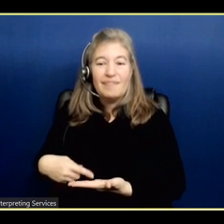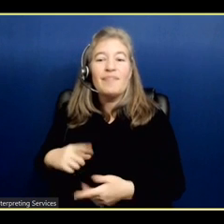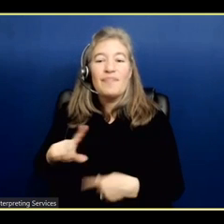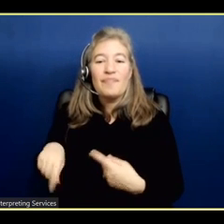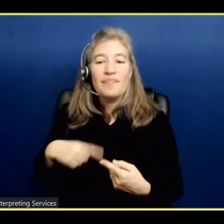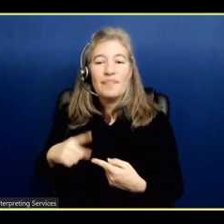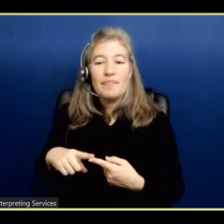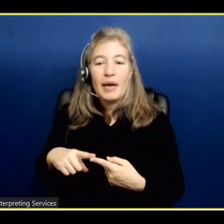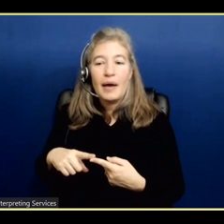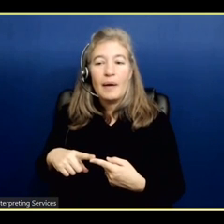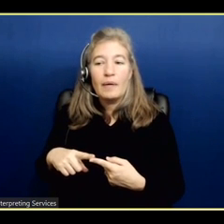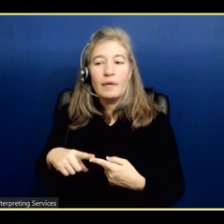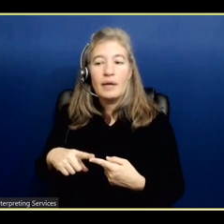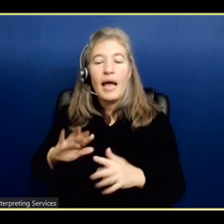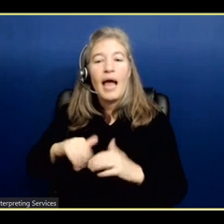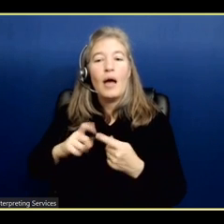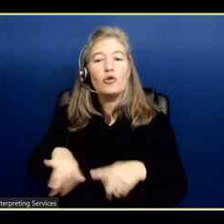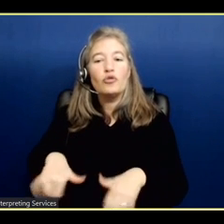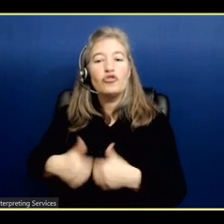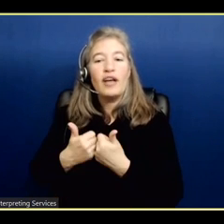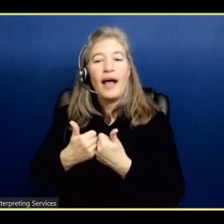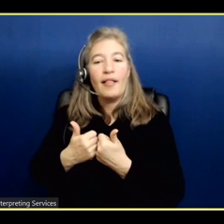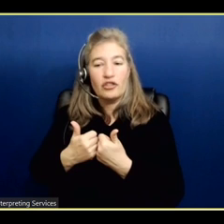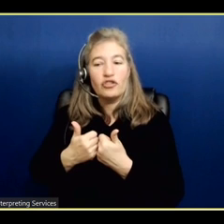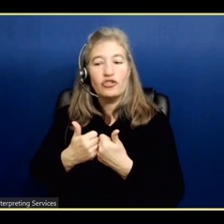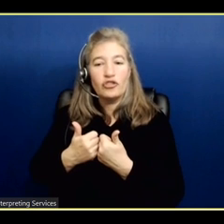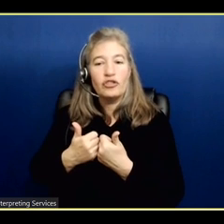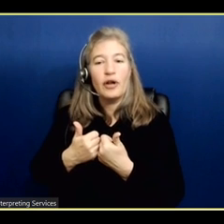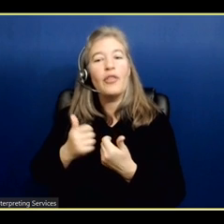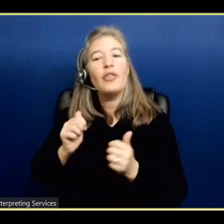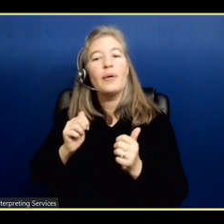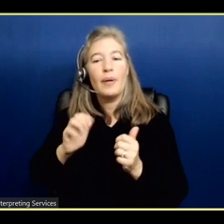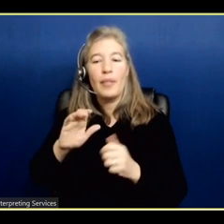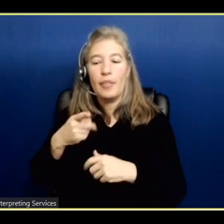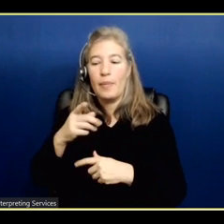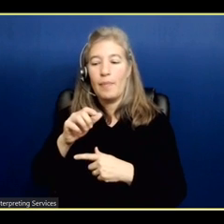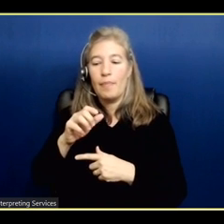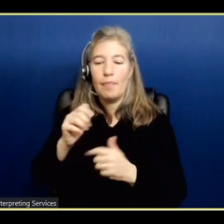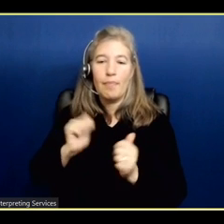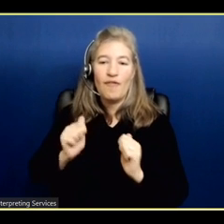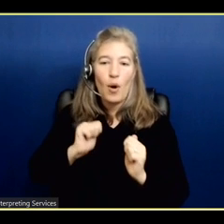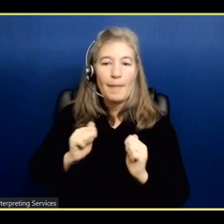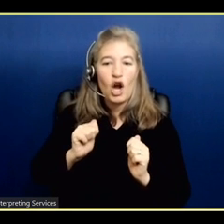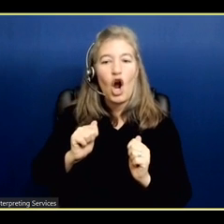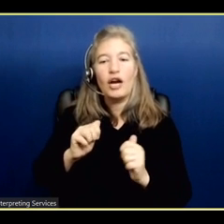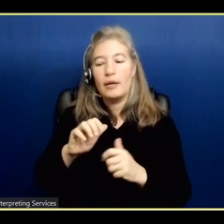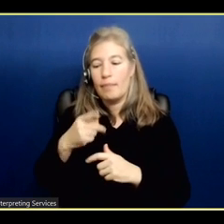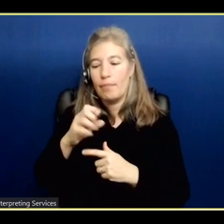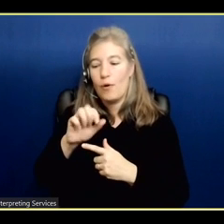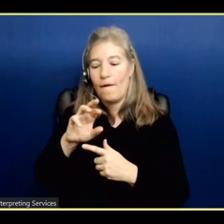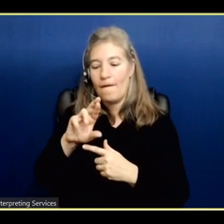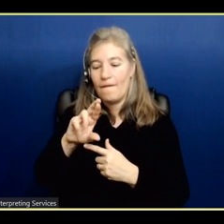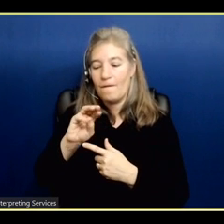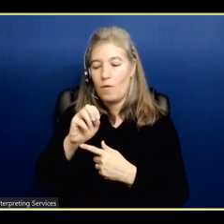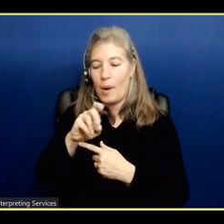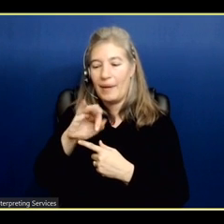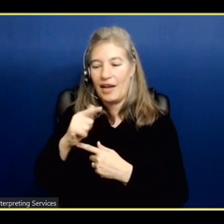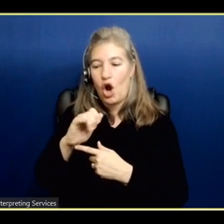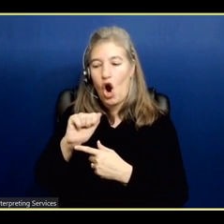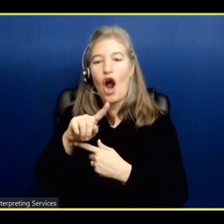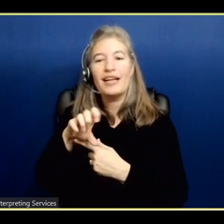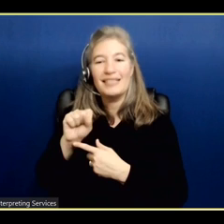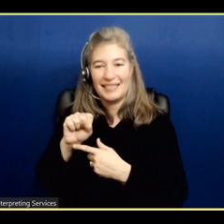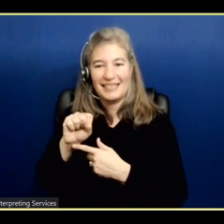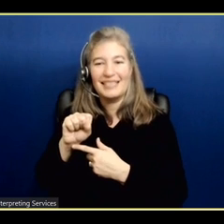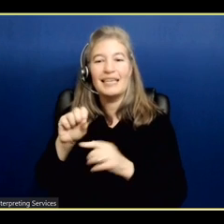limited accessibility for people with disabilities or for remote, rural, and tribal communities? How do we deeply invest in real